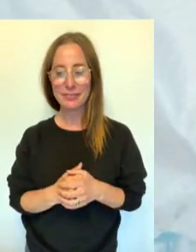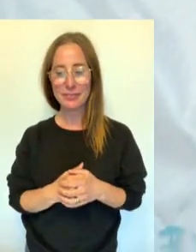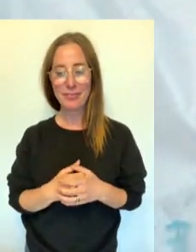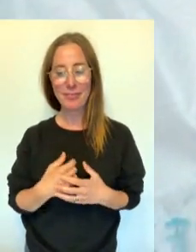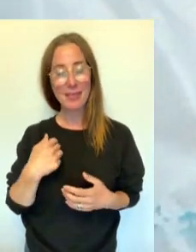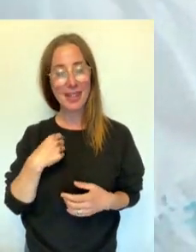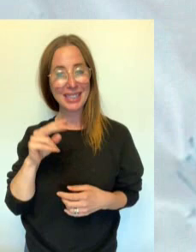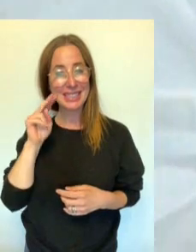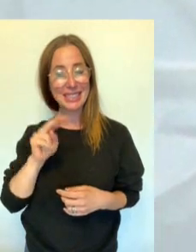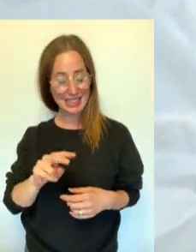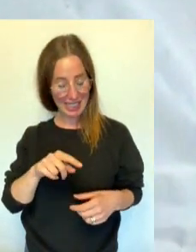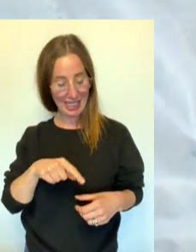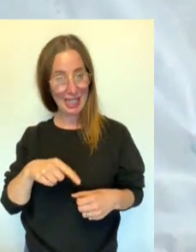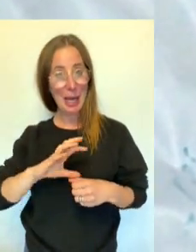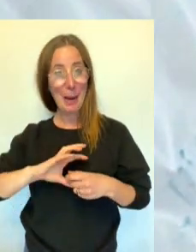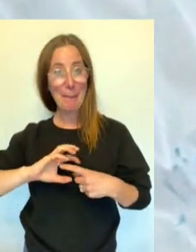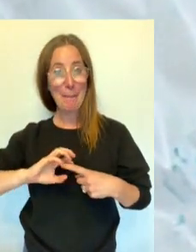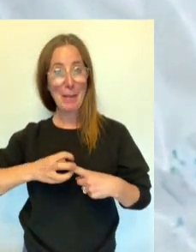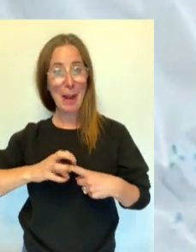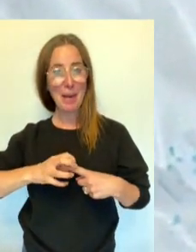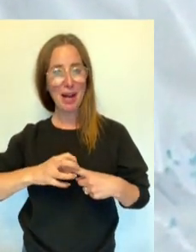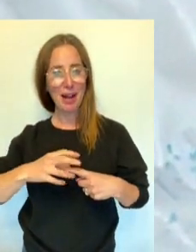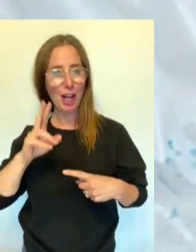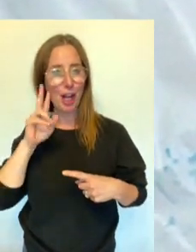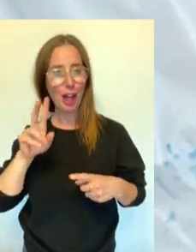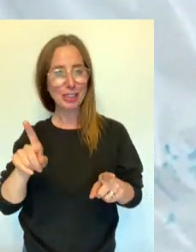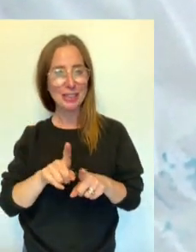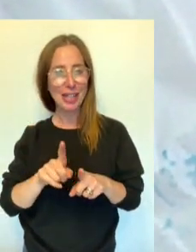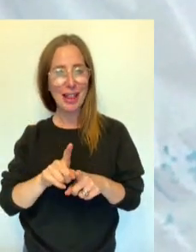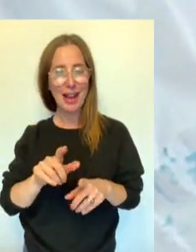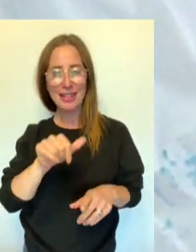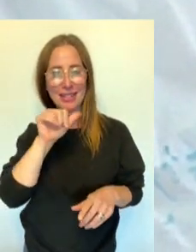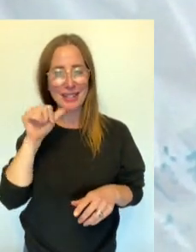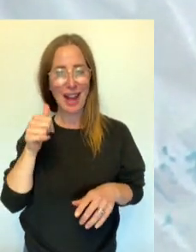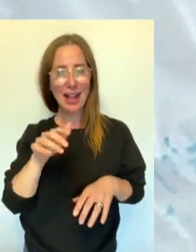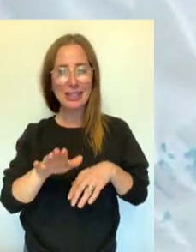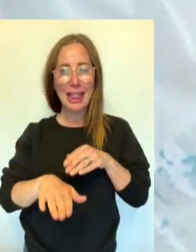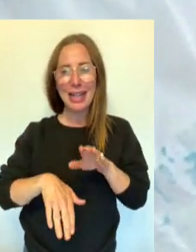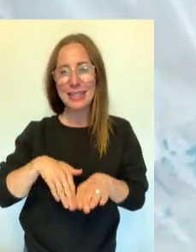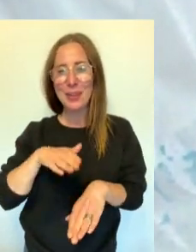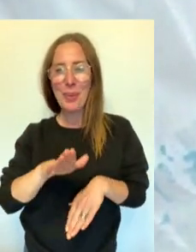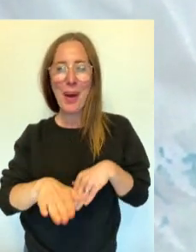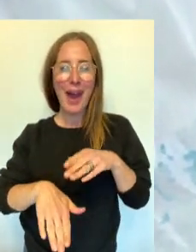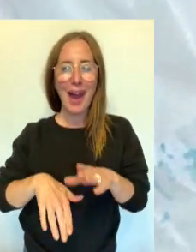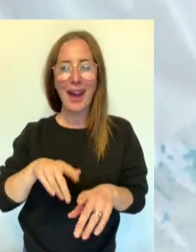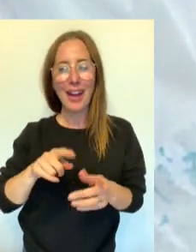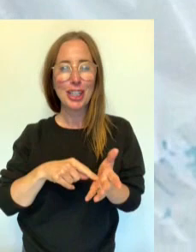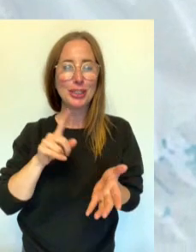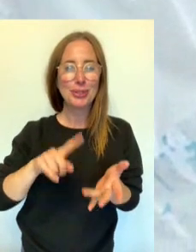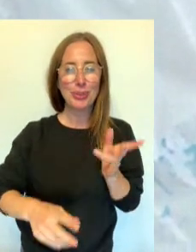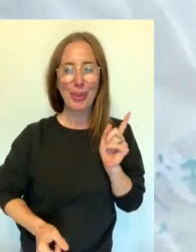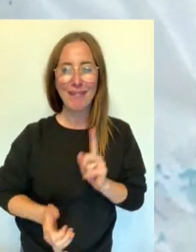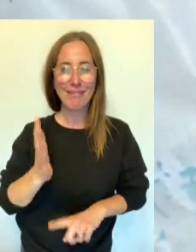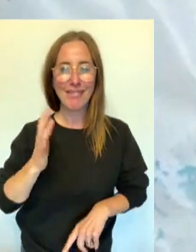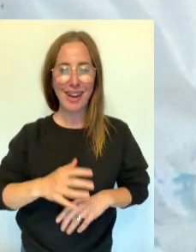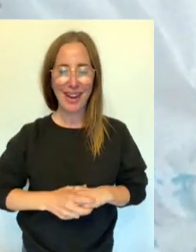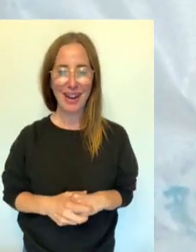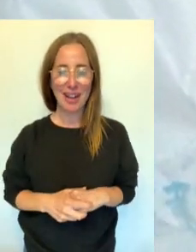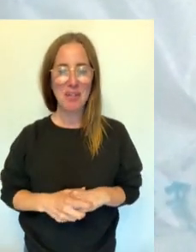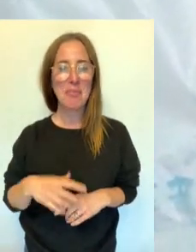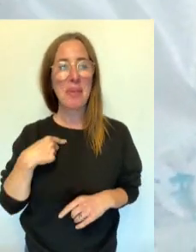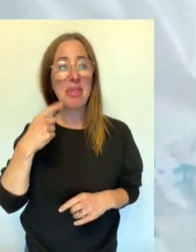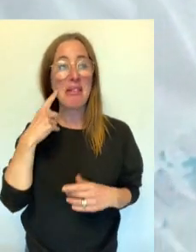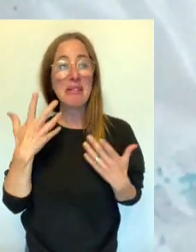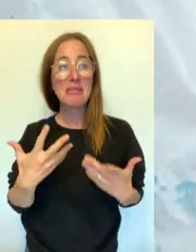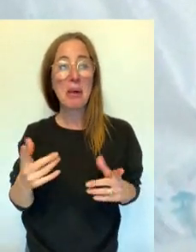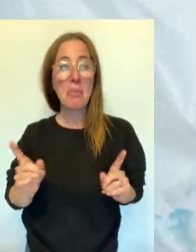the way of it. I'd quite like to put some yellow in the middle, I think, which I haven't got at the moment. So